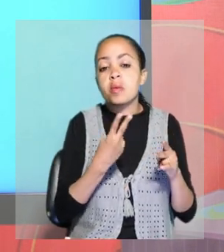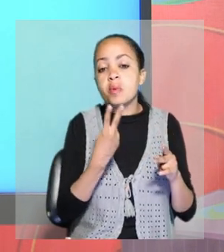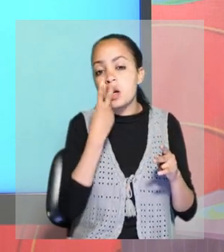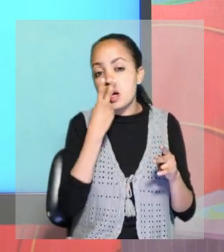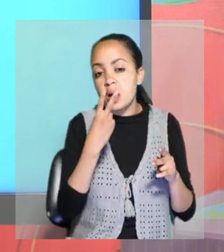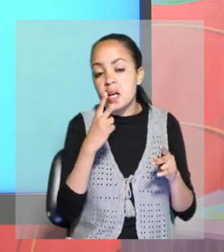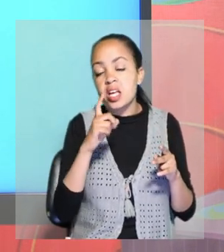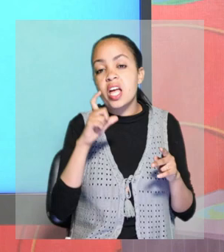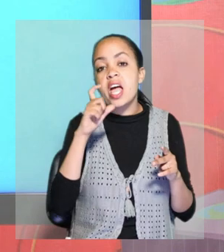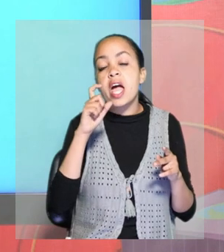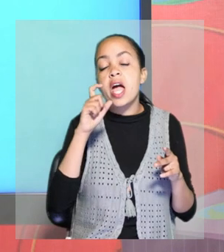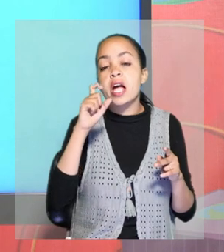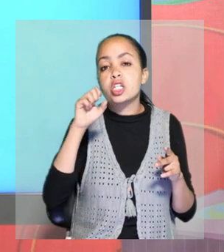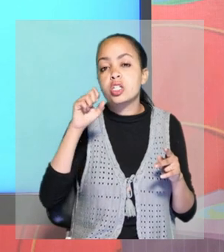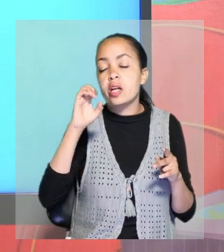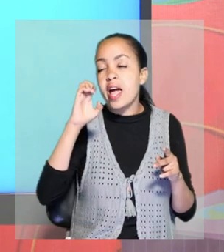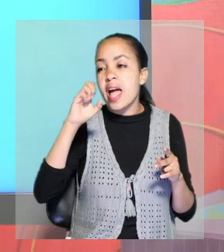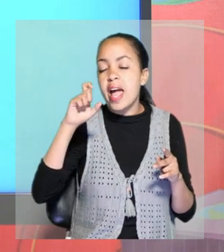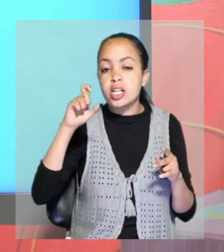an exponential growth.